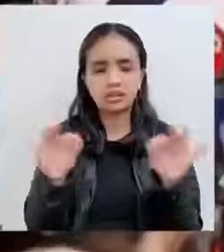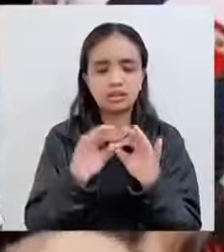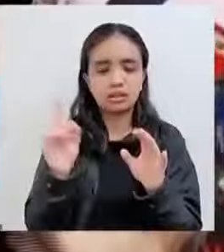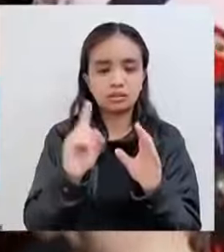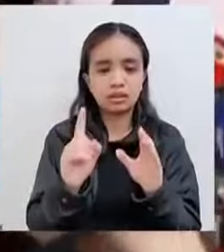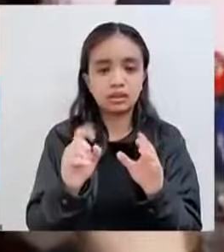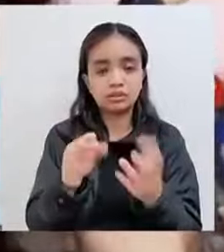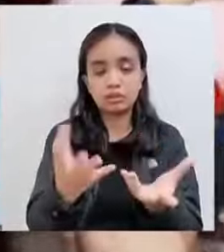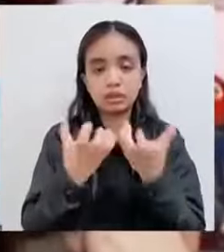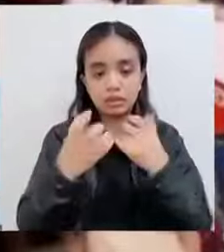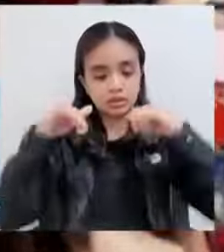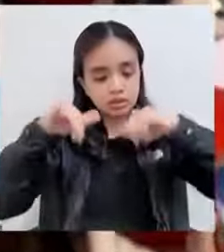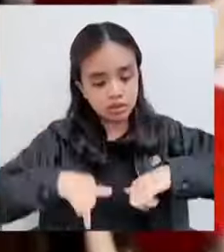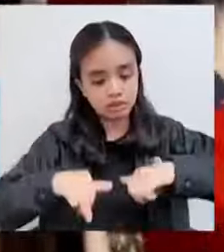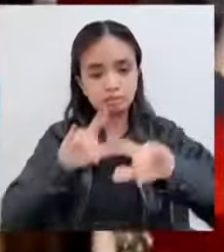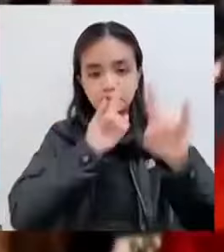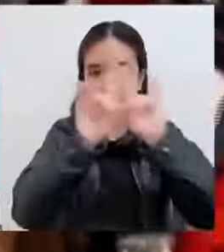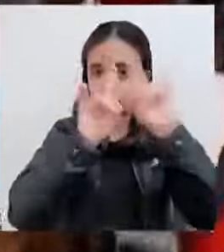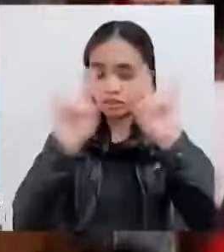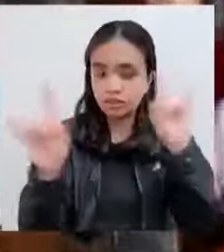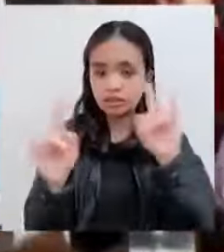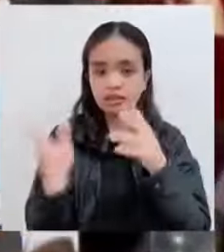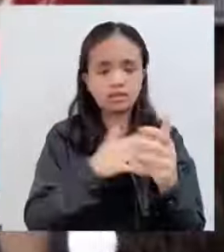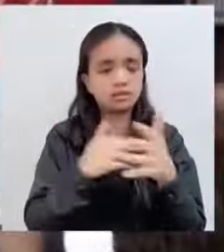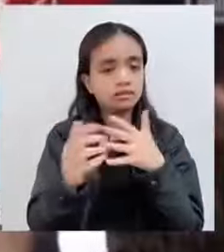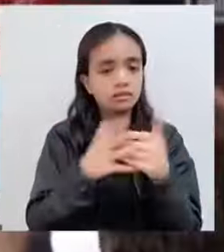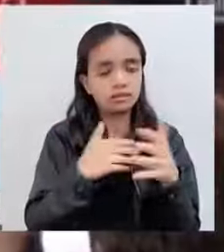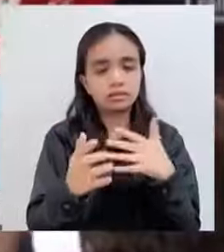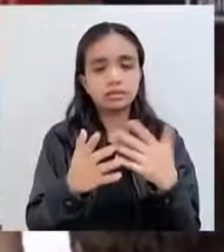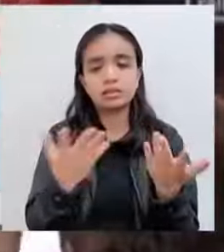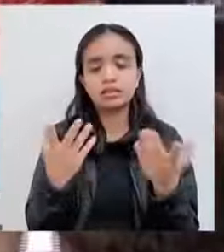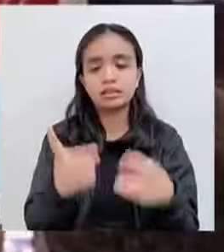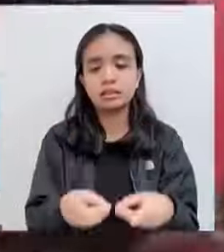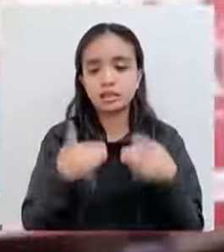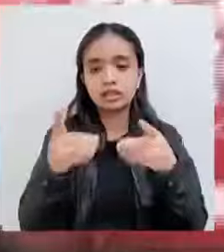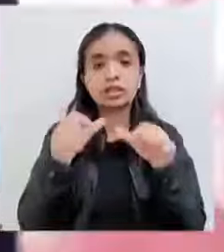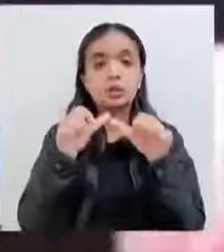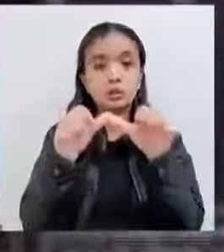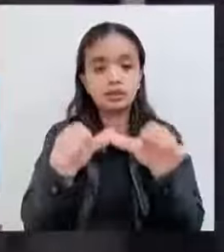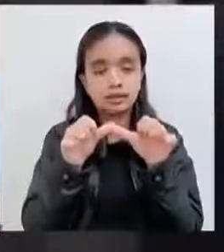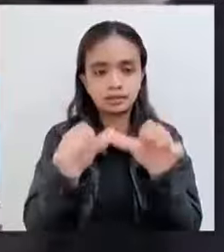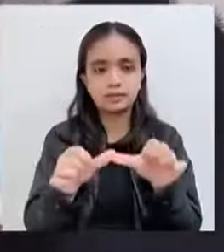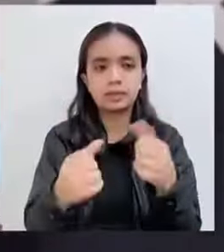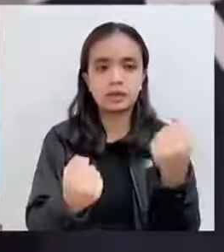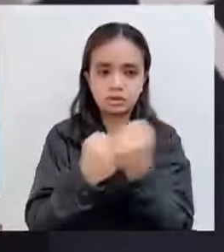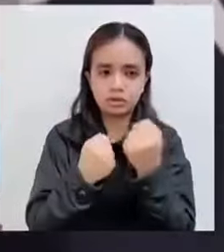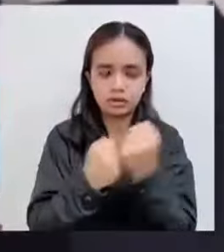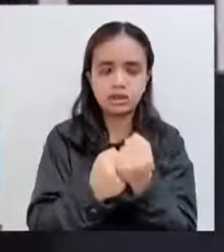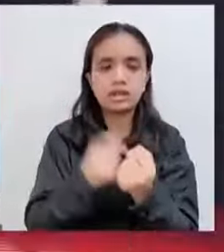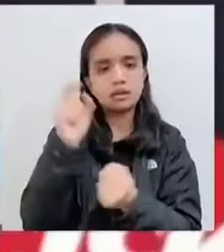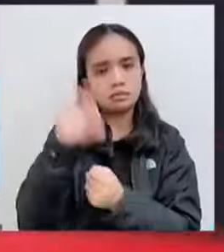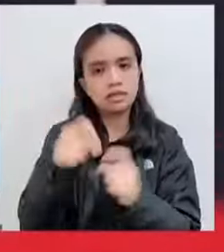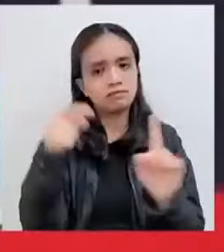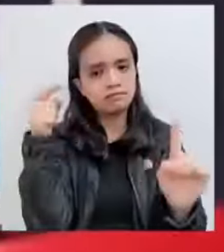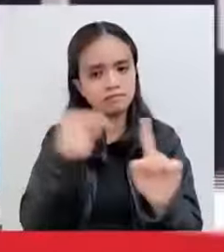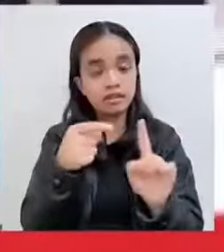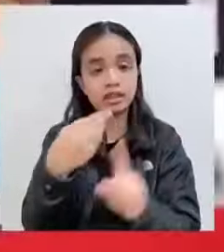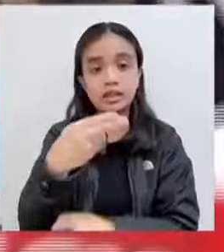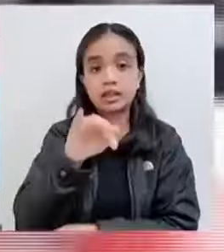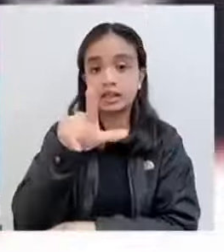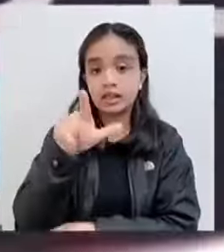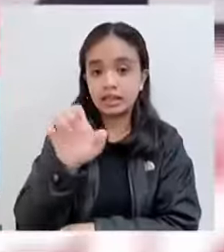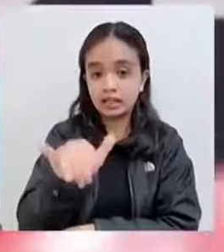stay in this campaign and whether the big money donors that she has will continue to back her. Now, we should point out that Haley's